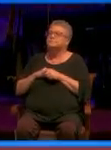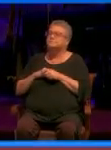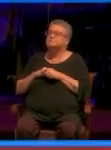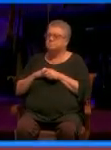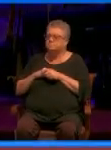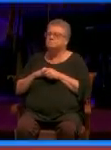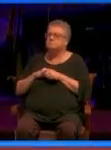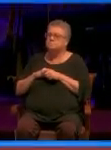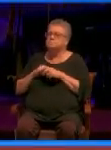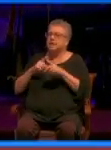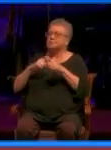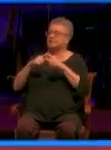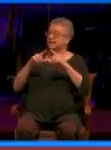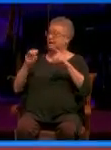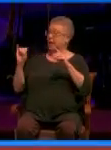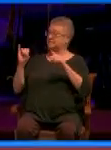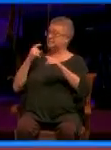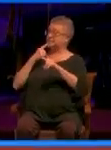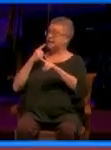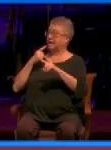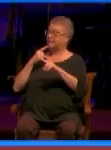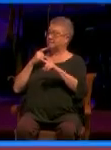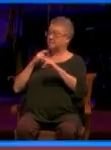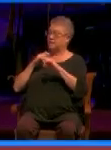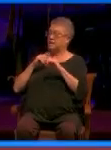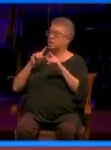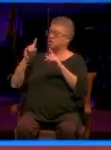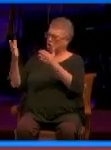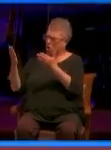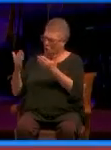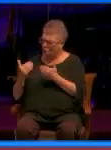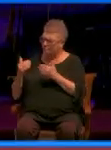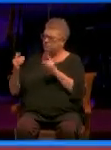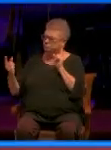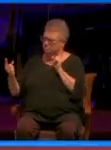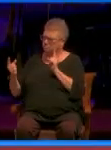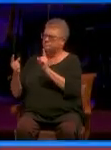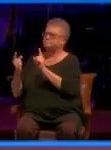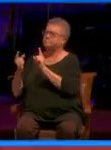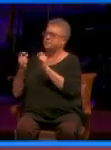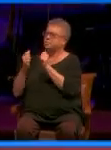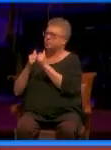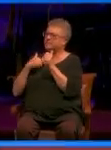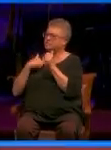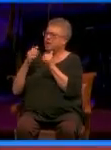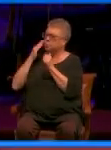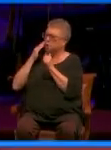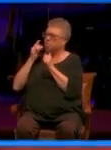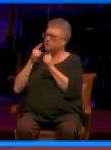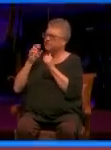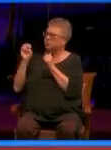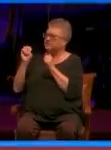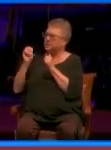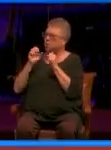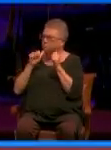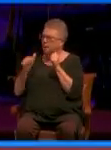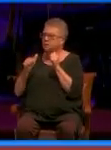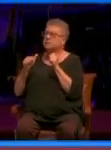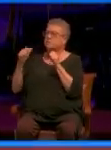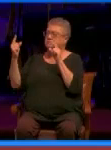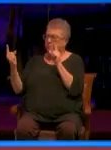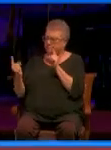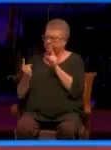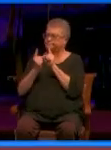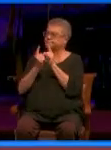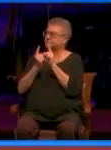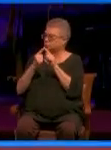21, then Isaac said to Jacob, please come near that I may feel you, my son, to know whether you are really my son Esau or not. So Jacob went near to Isaac,